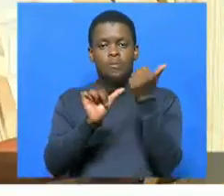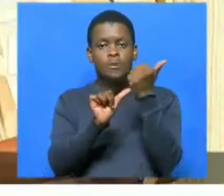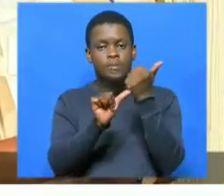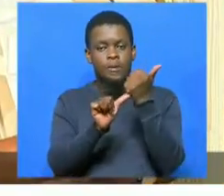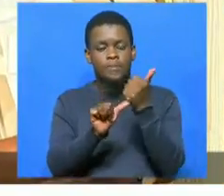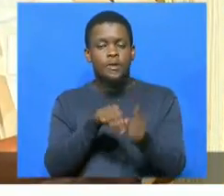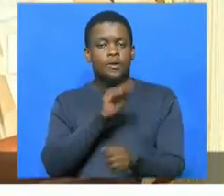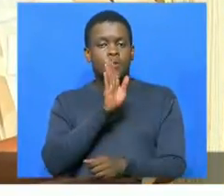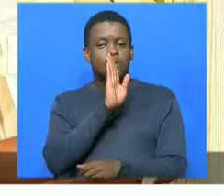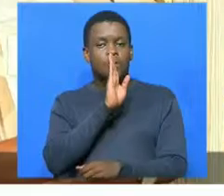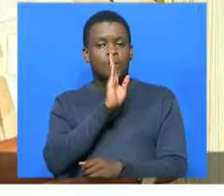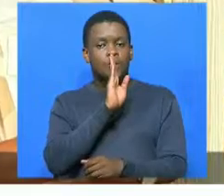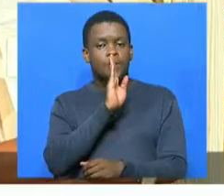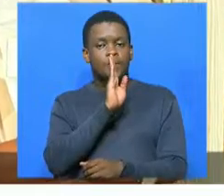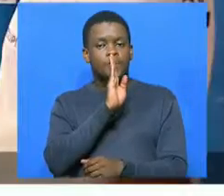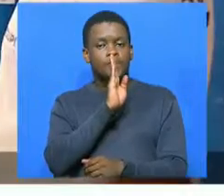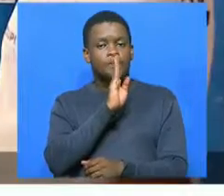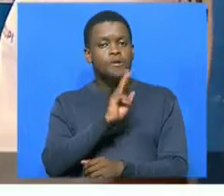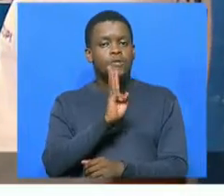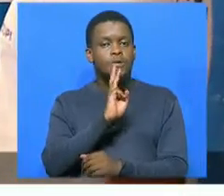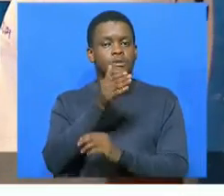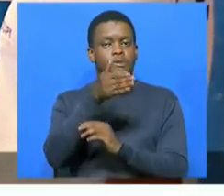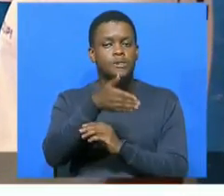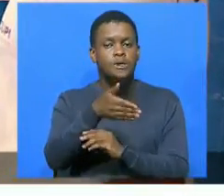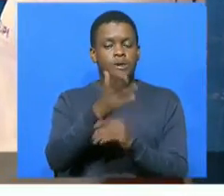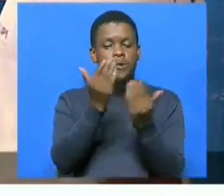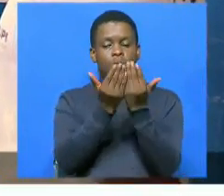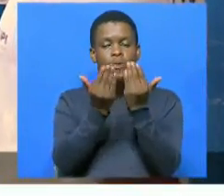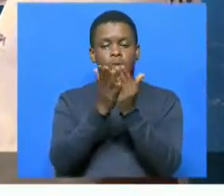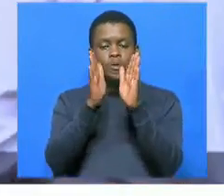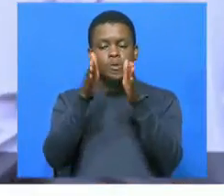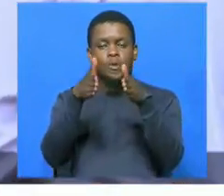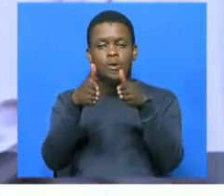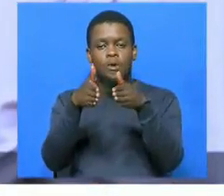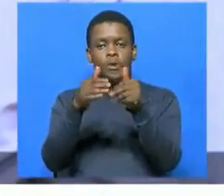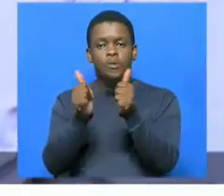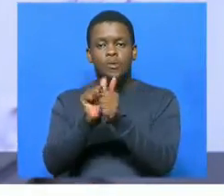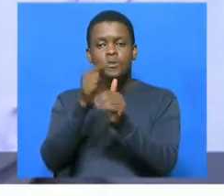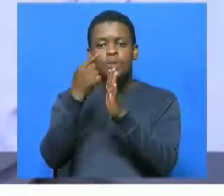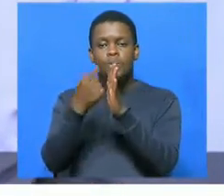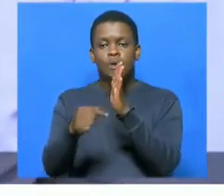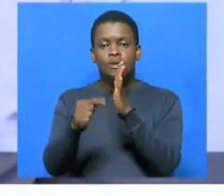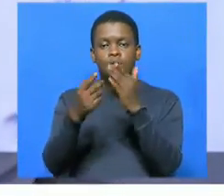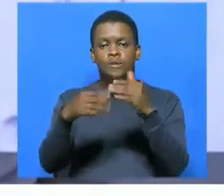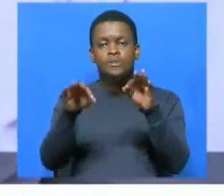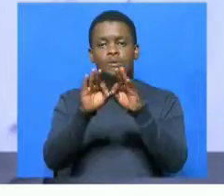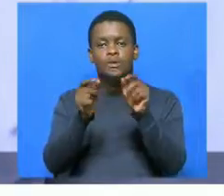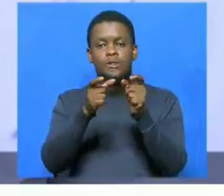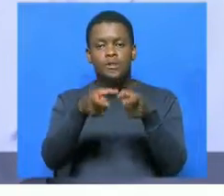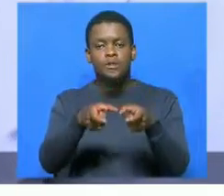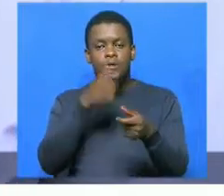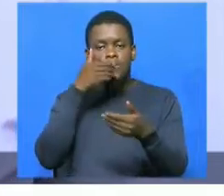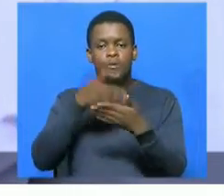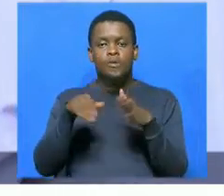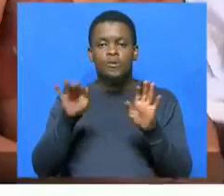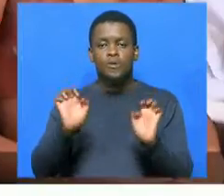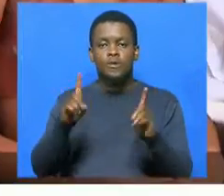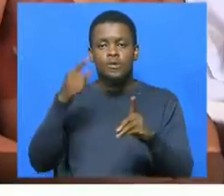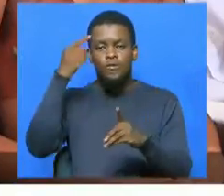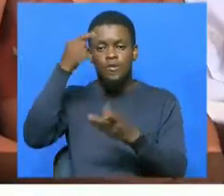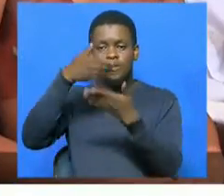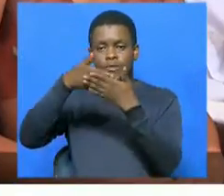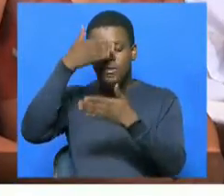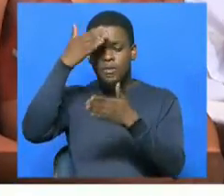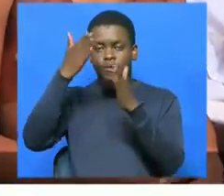source, Mogale Junior School is now better equipped to focus on what matters most, providing quality education to its